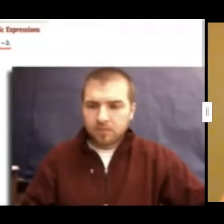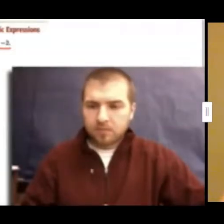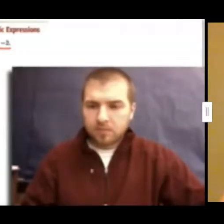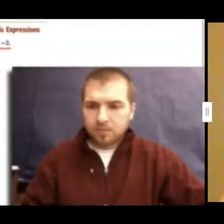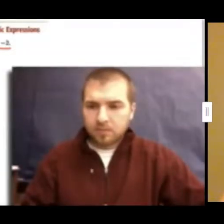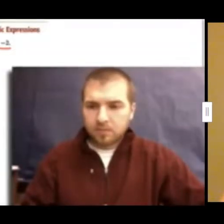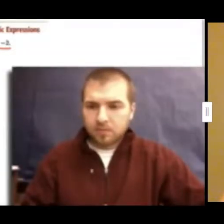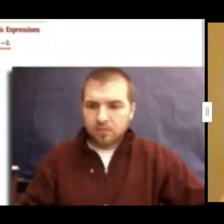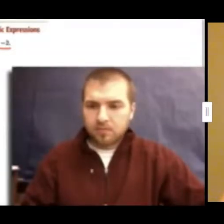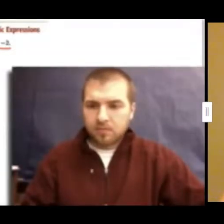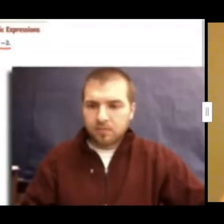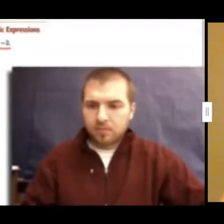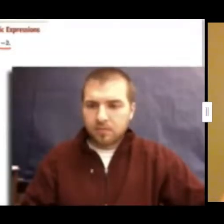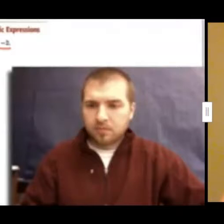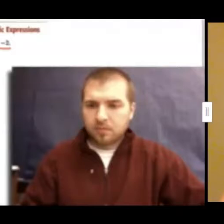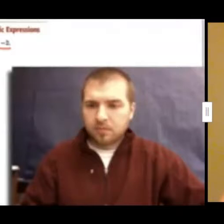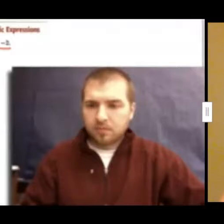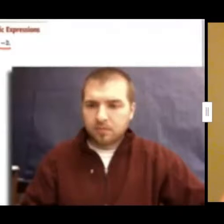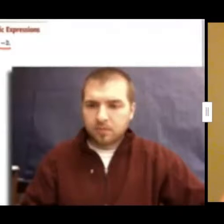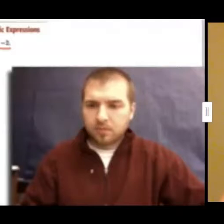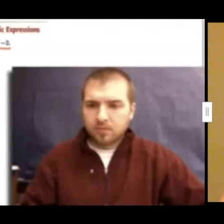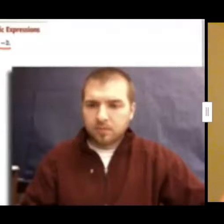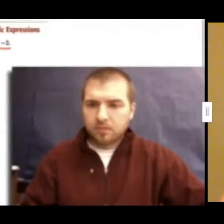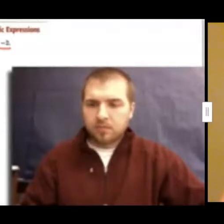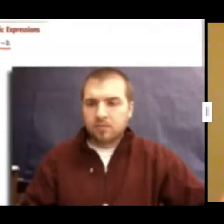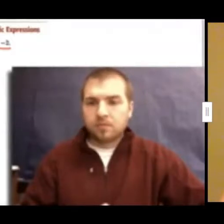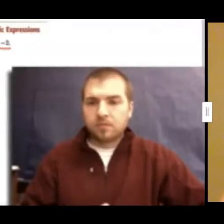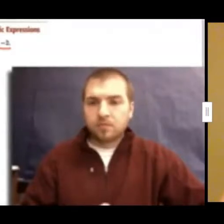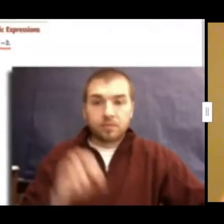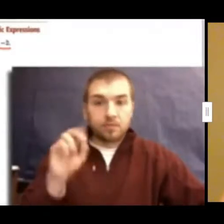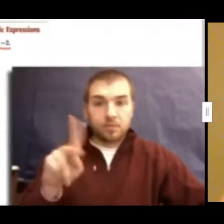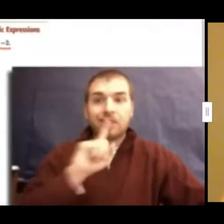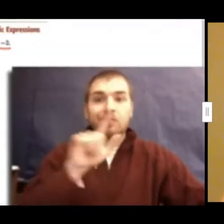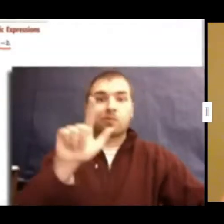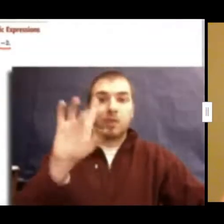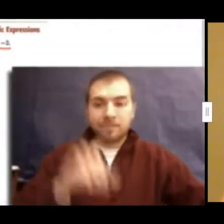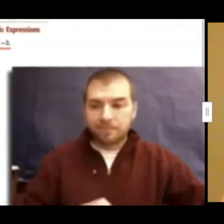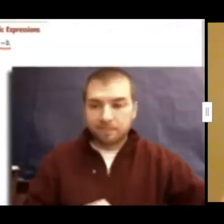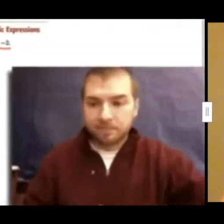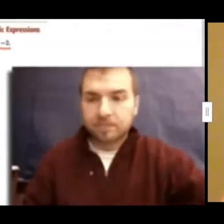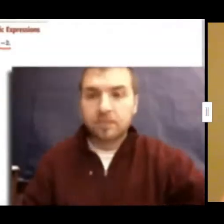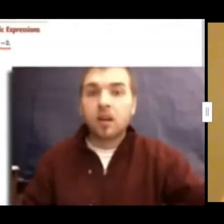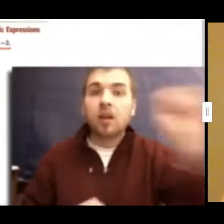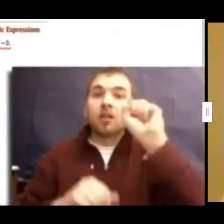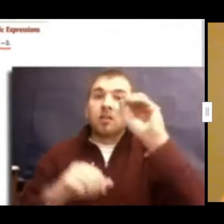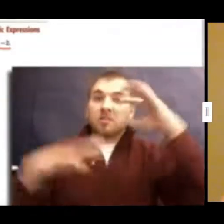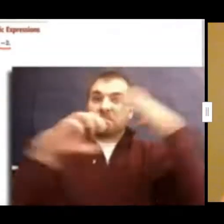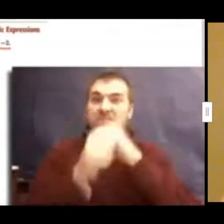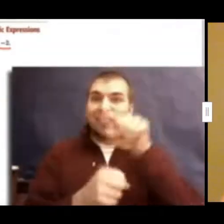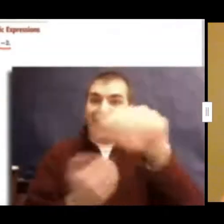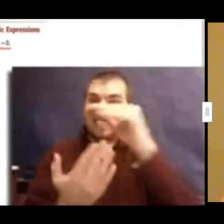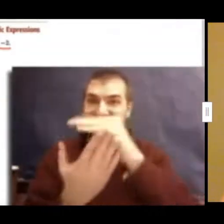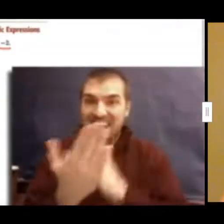is 36 minus 8, and that equals 28, and that's our answer. Okay?